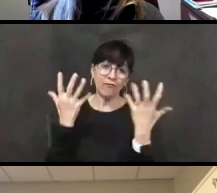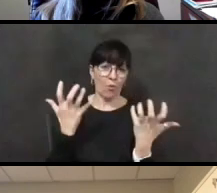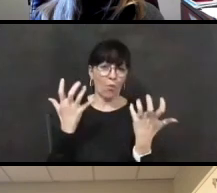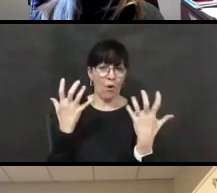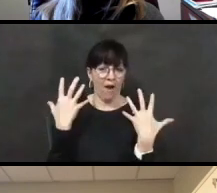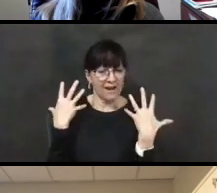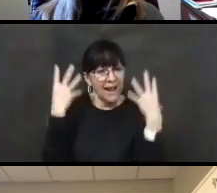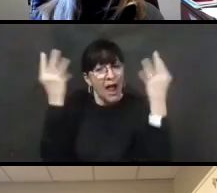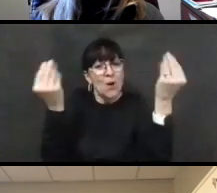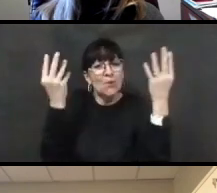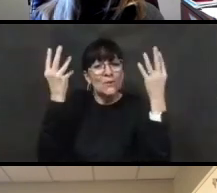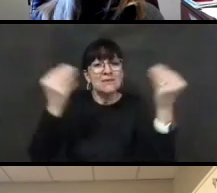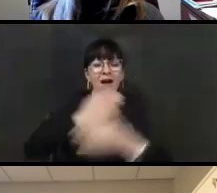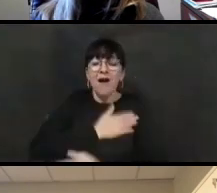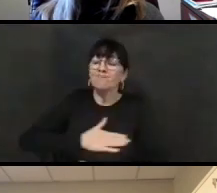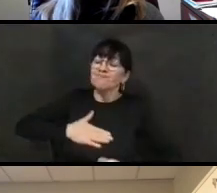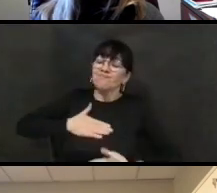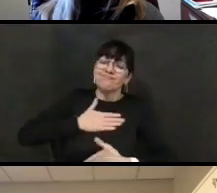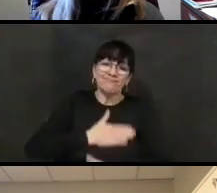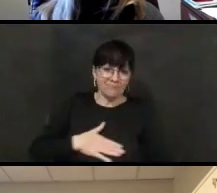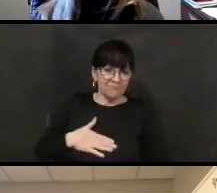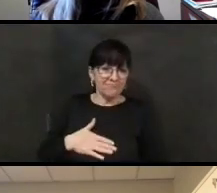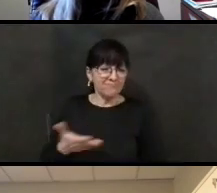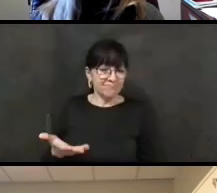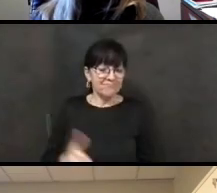linked back to the metrics question to